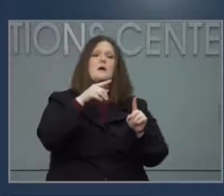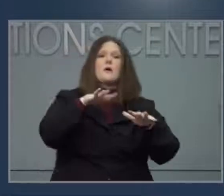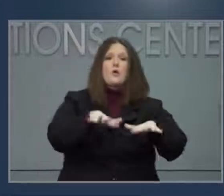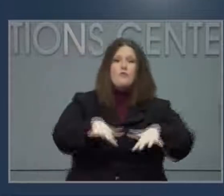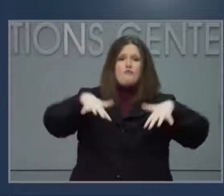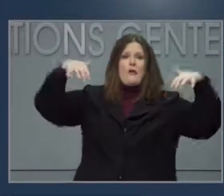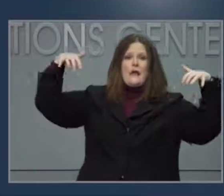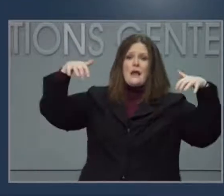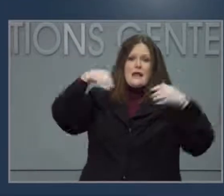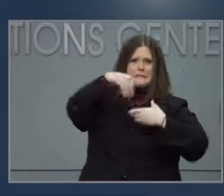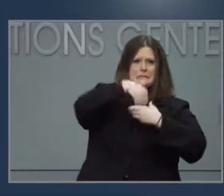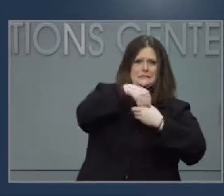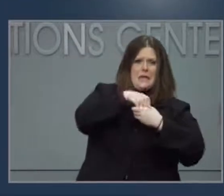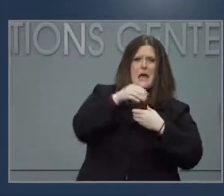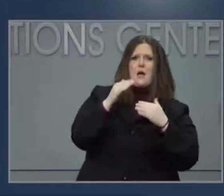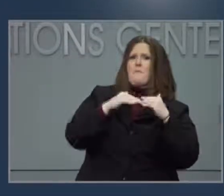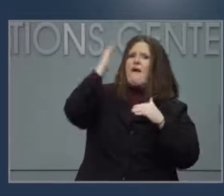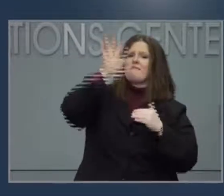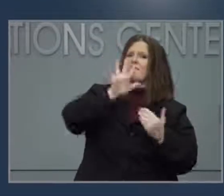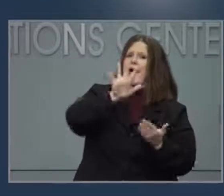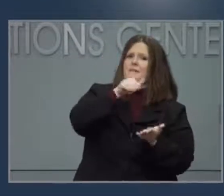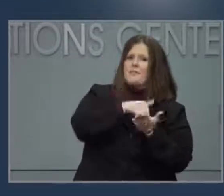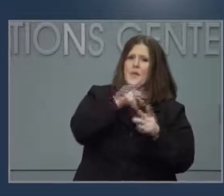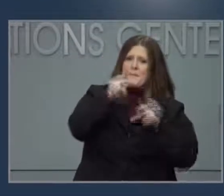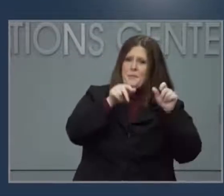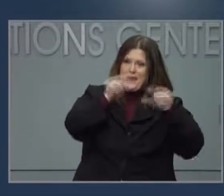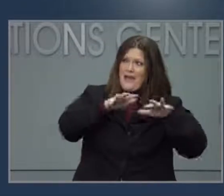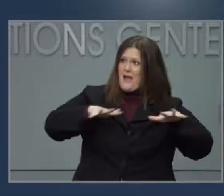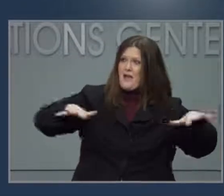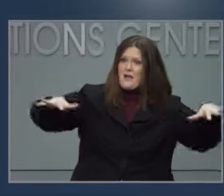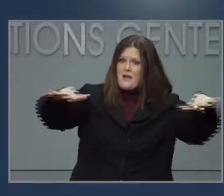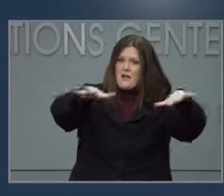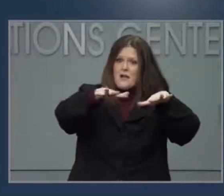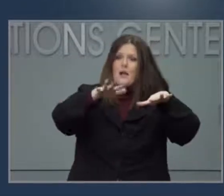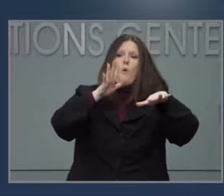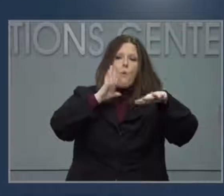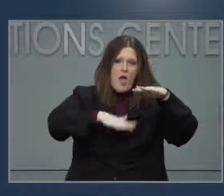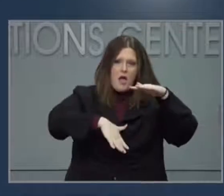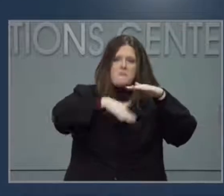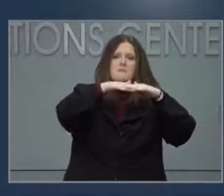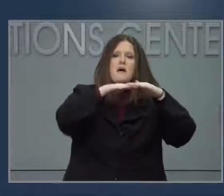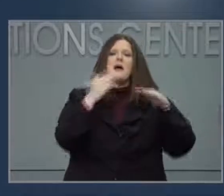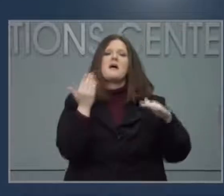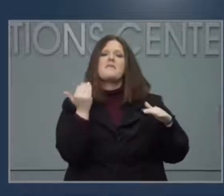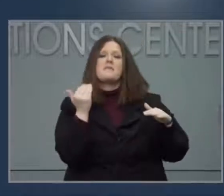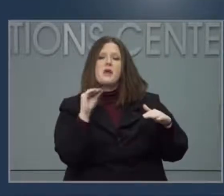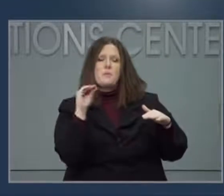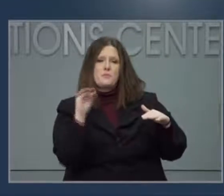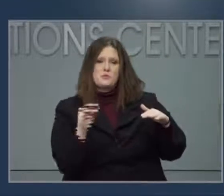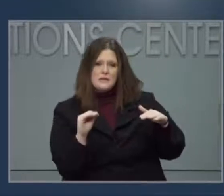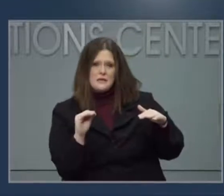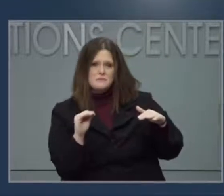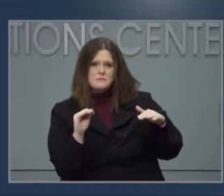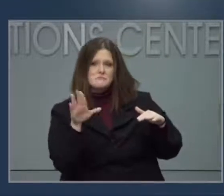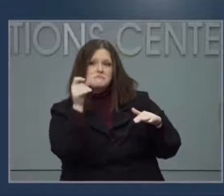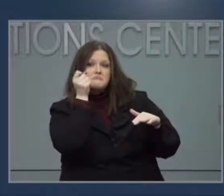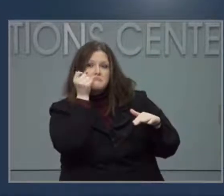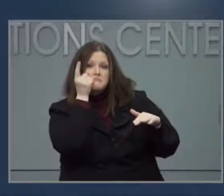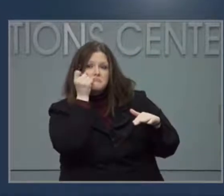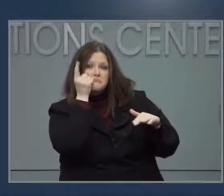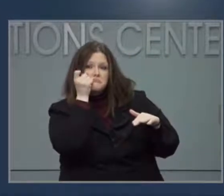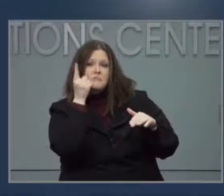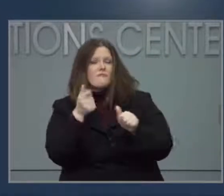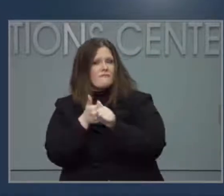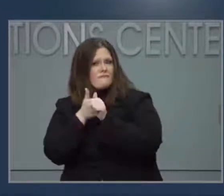than 5,000 people will allow up to 15% of their capacity if additional safety protocols are